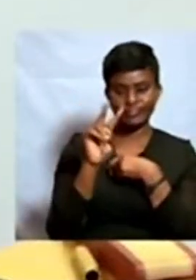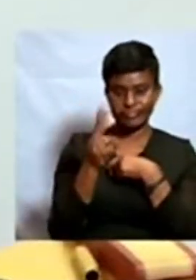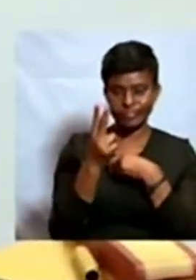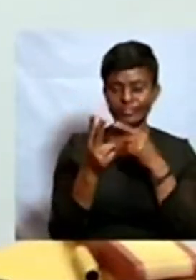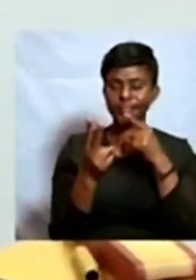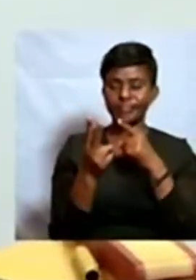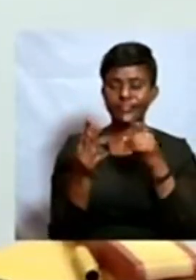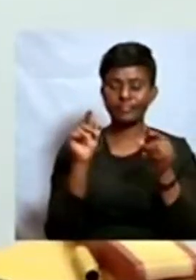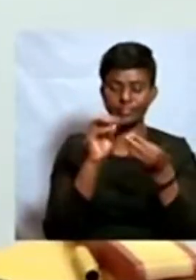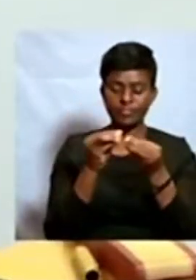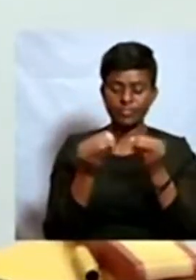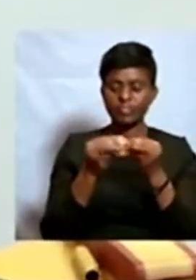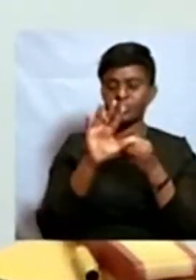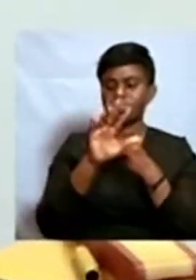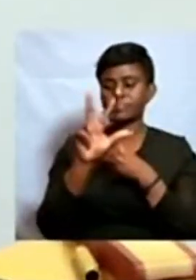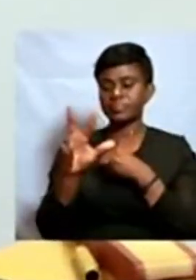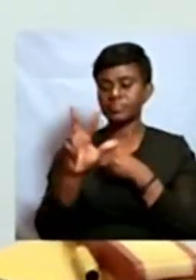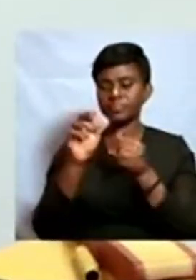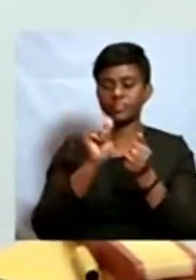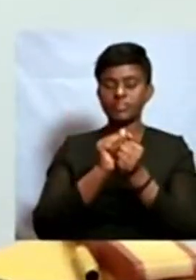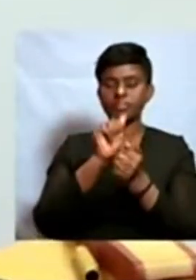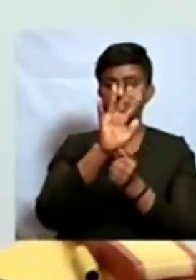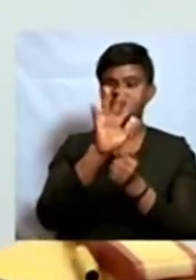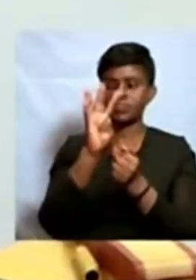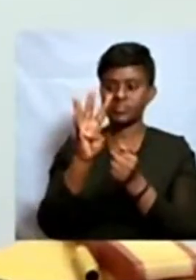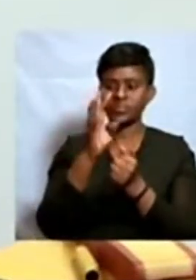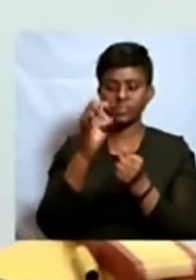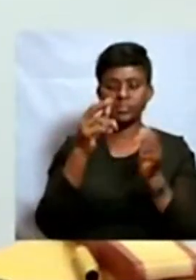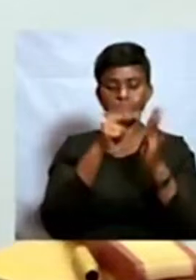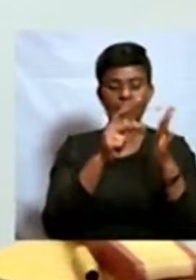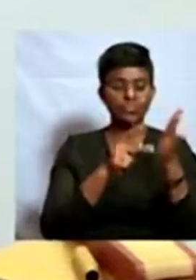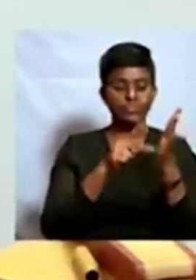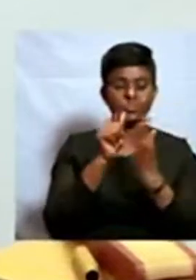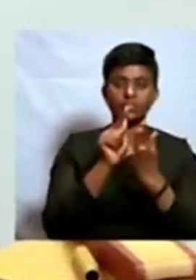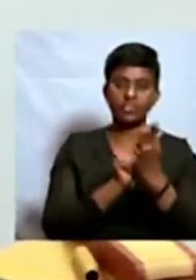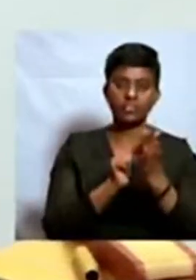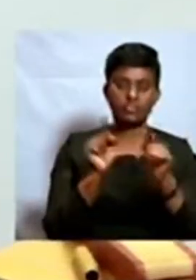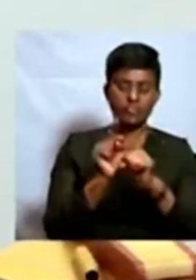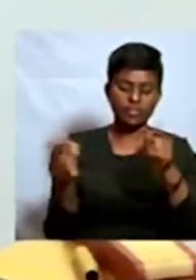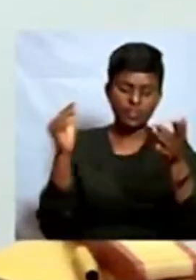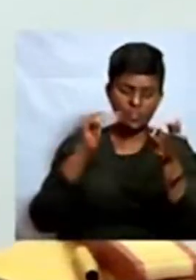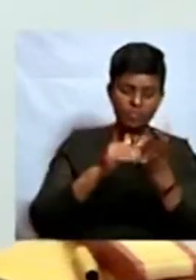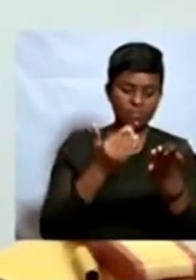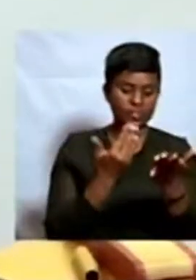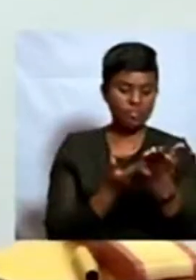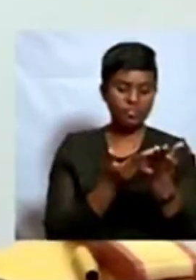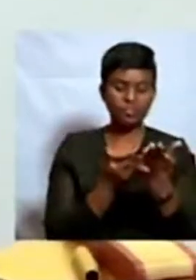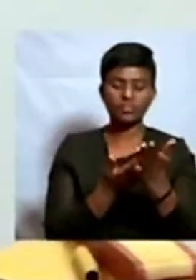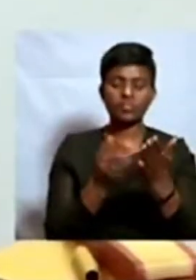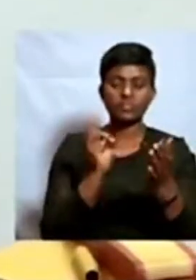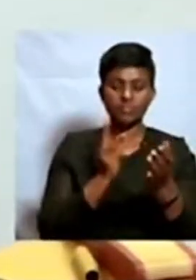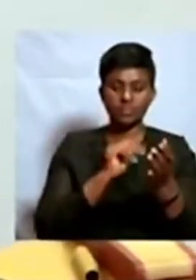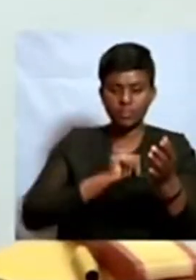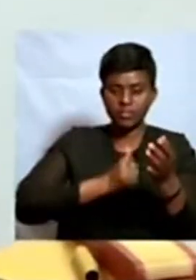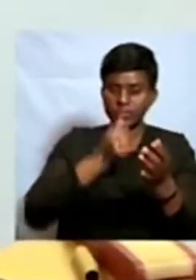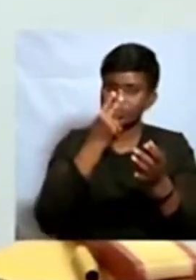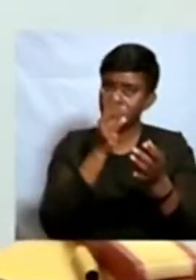Secondly, Section 53 and 54 of the Principal Act. Again here, we see